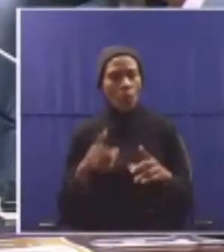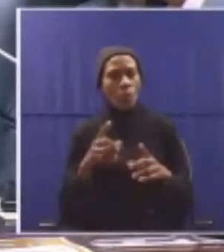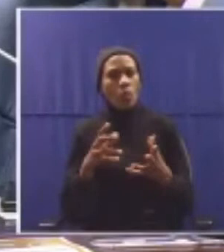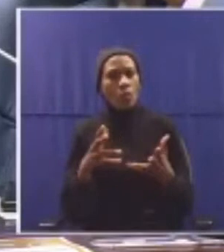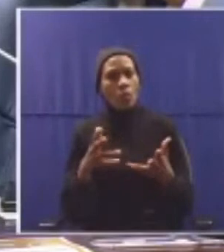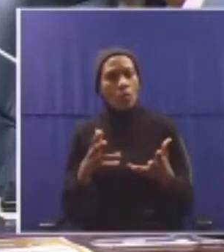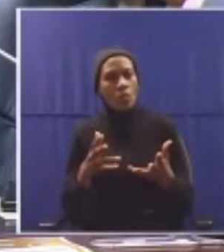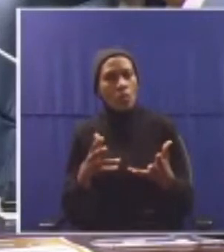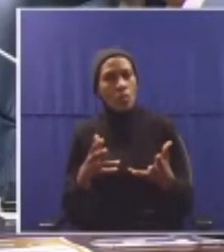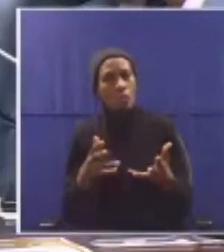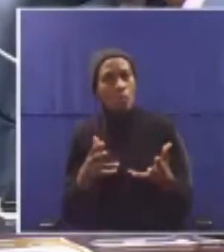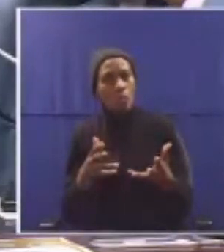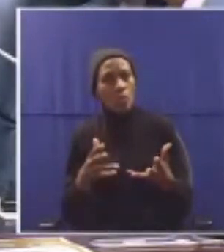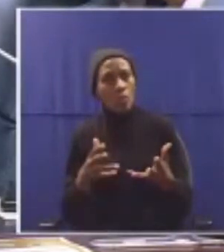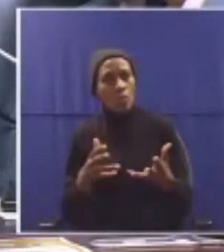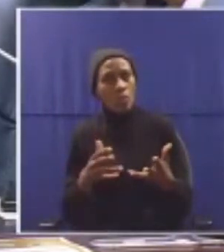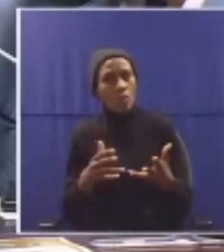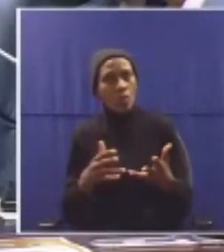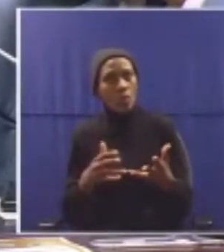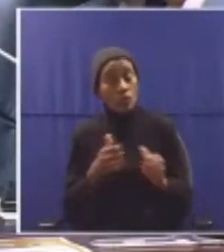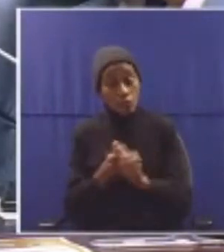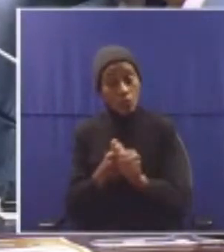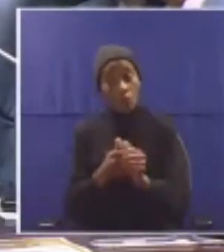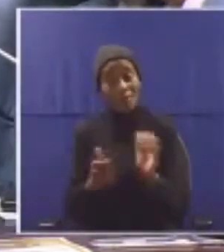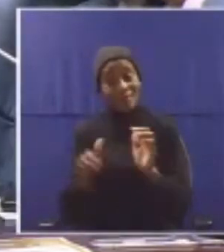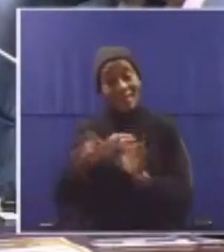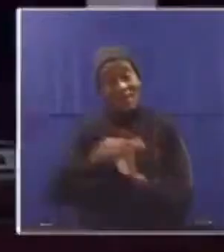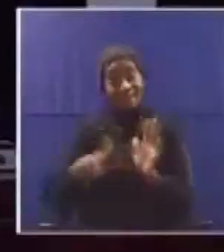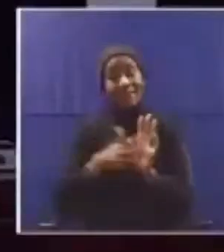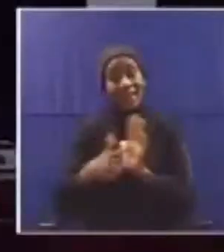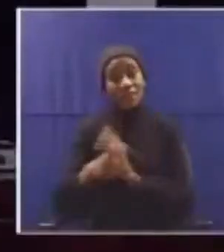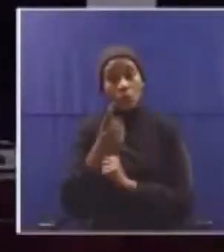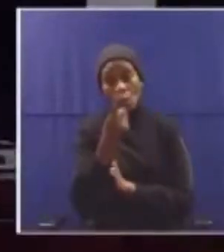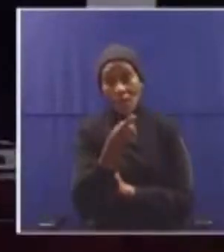particularly with the Land Act of 1913,